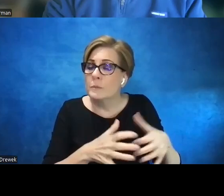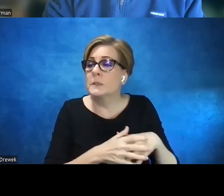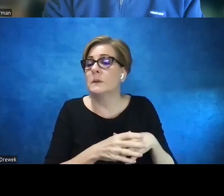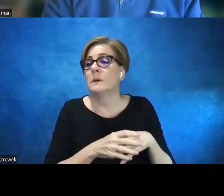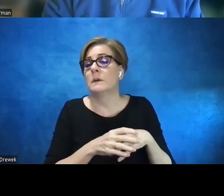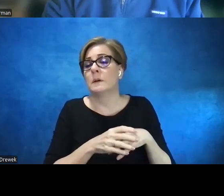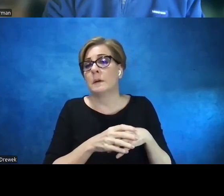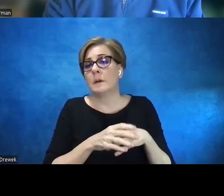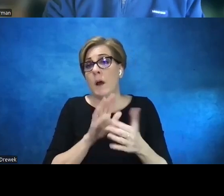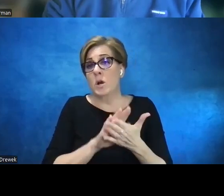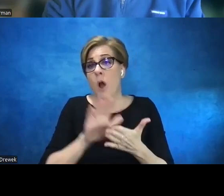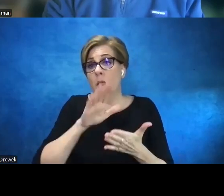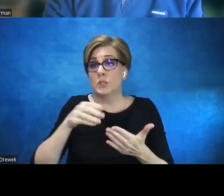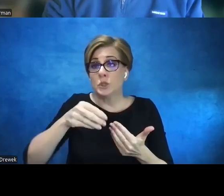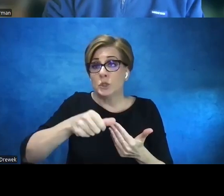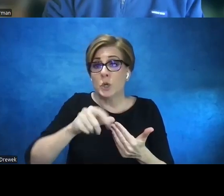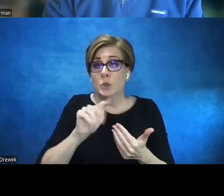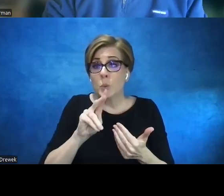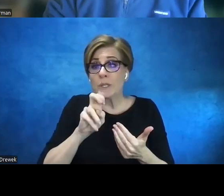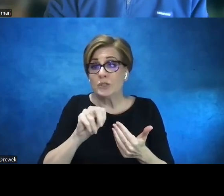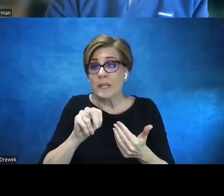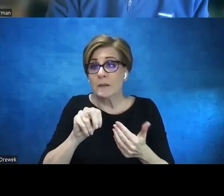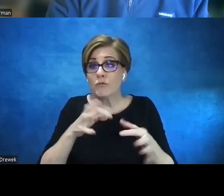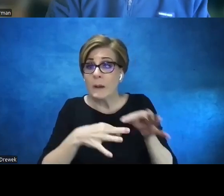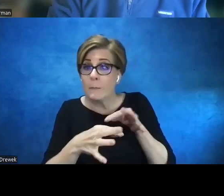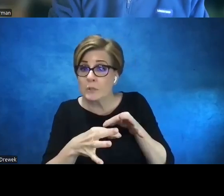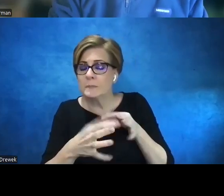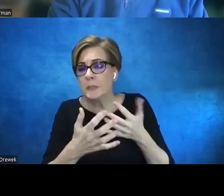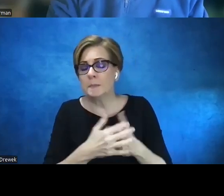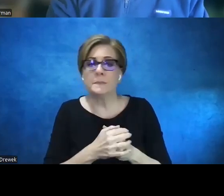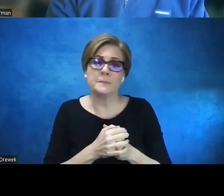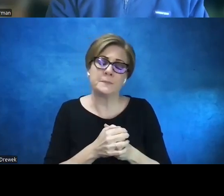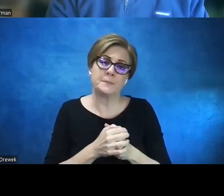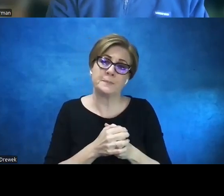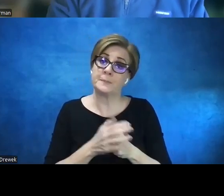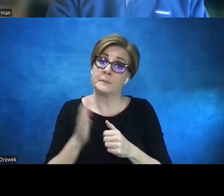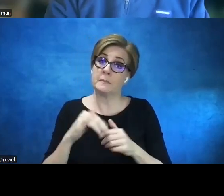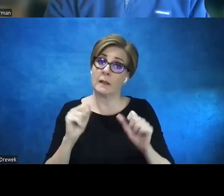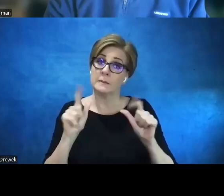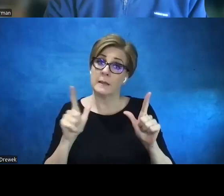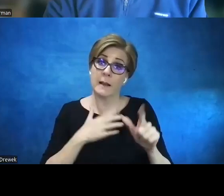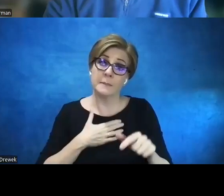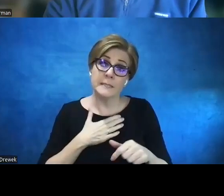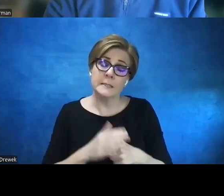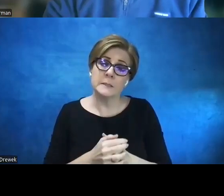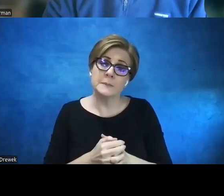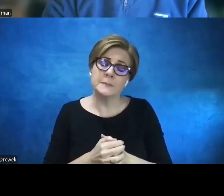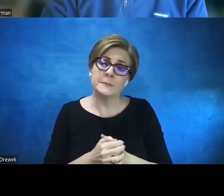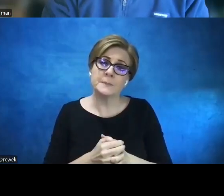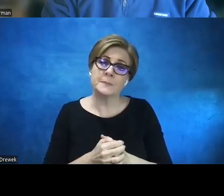some details with what states are trying to do with those areas. The next slide, please.